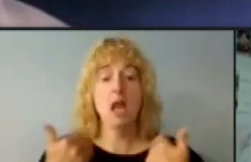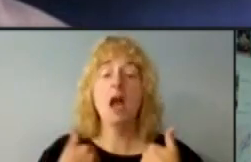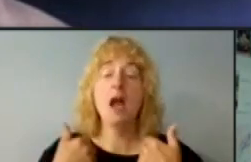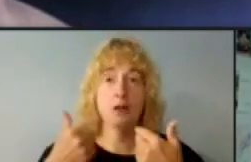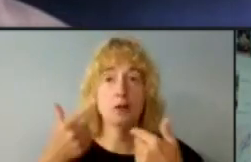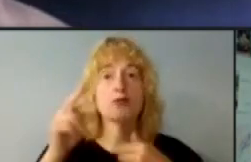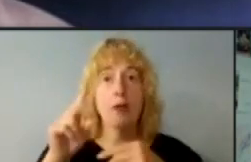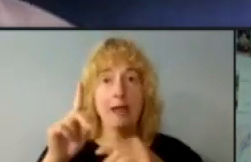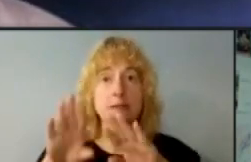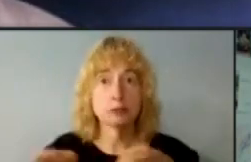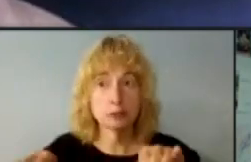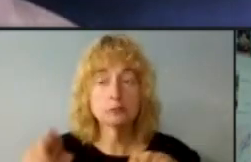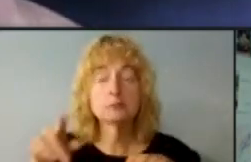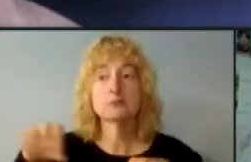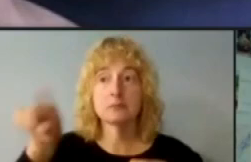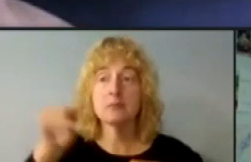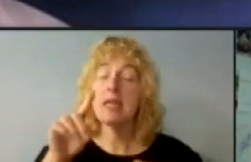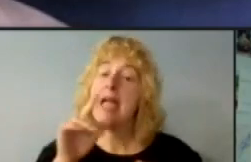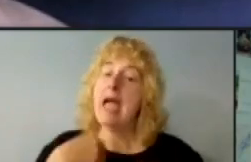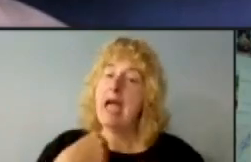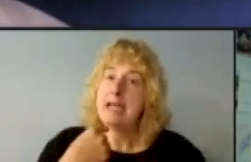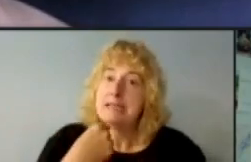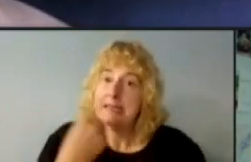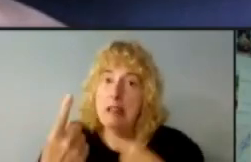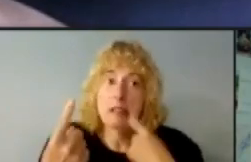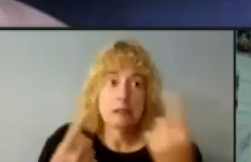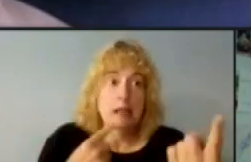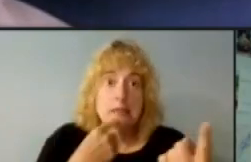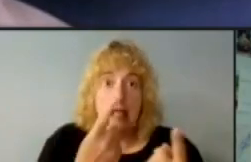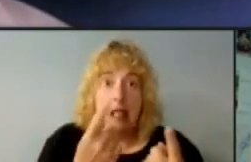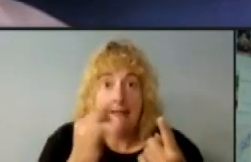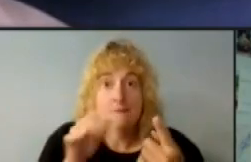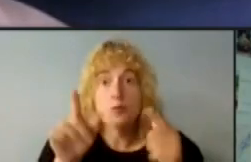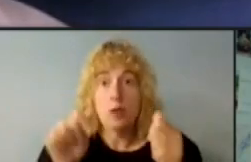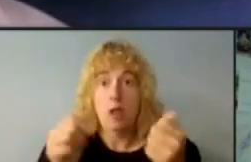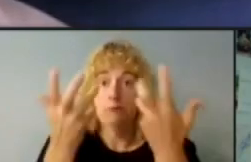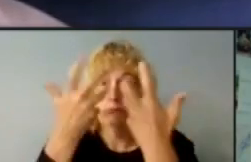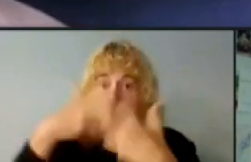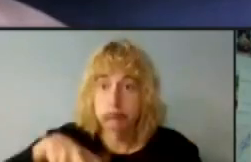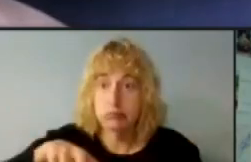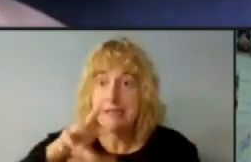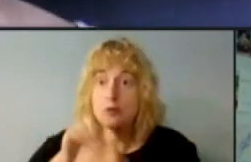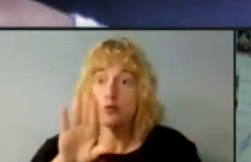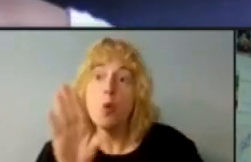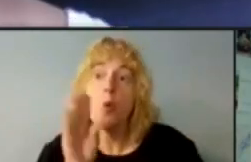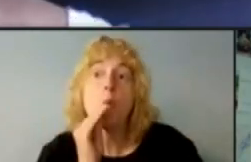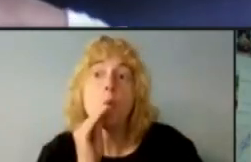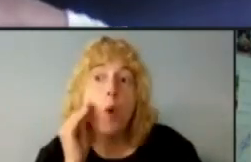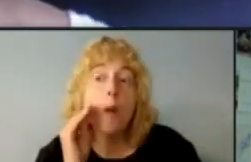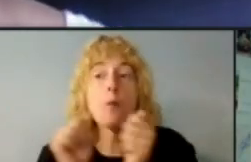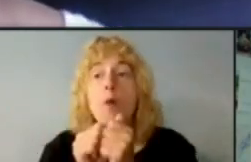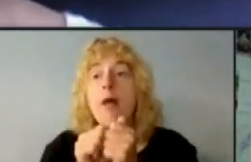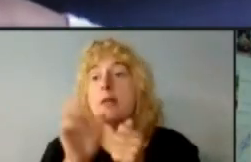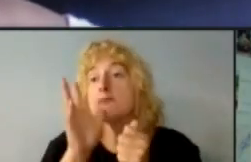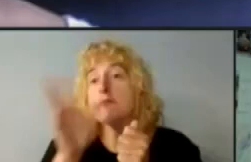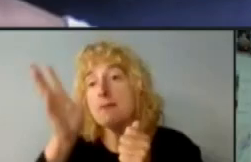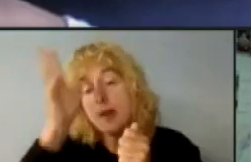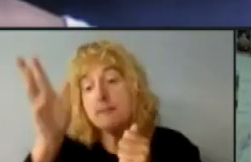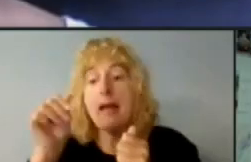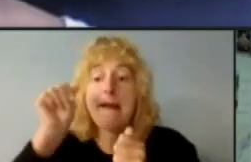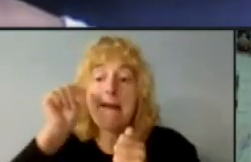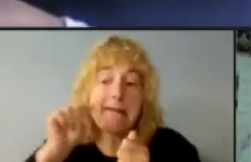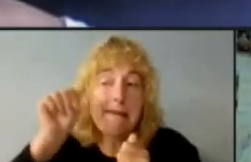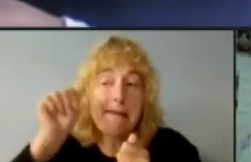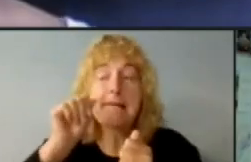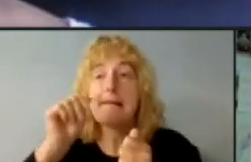work it out within their homes, within their grandparents and aunties and aunts, or their neighborhood, people they